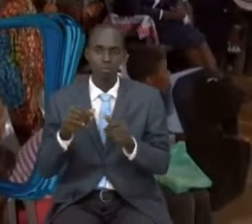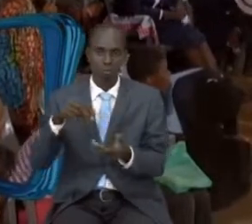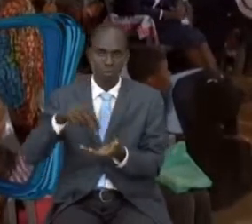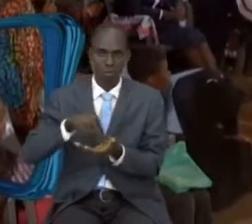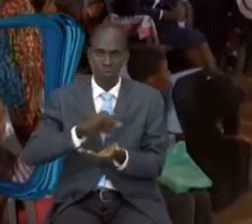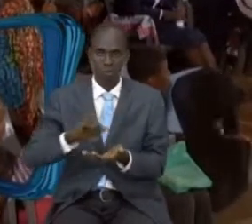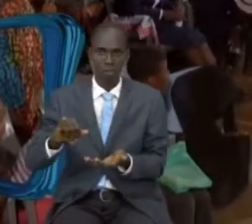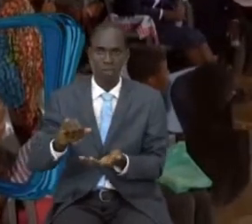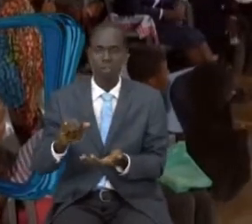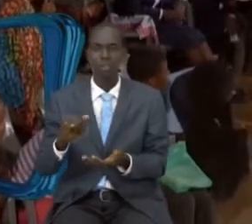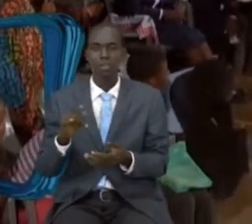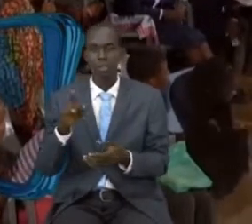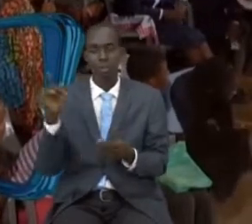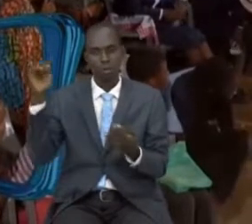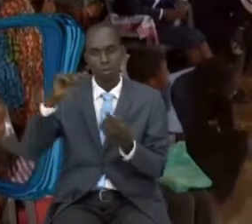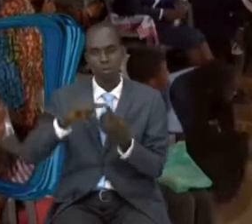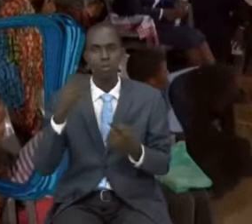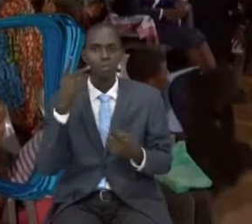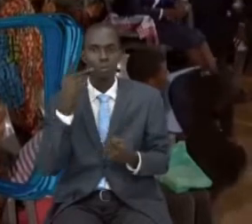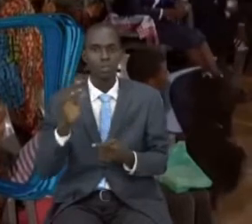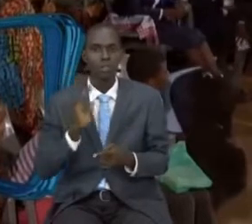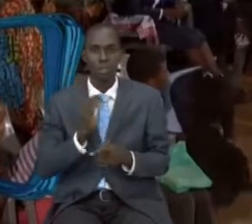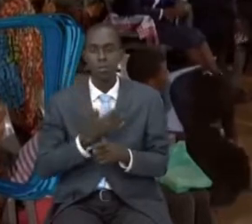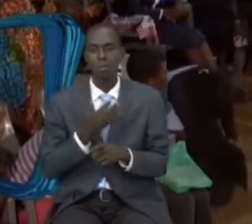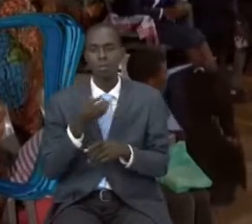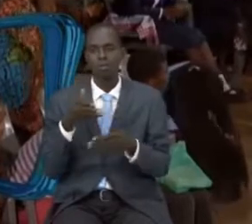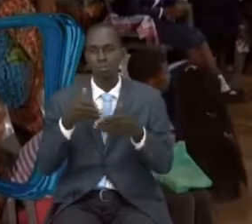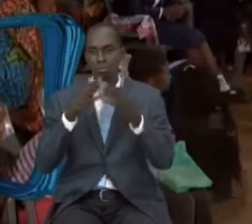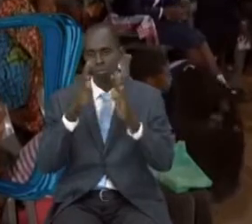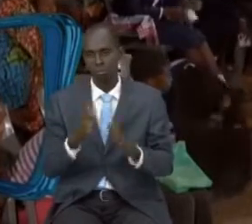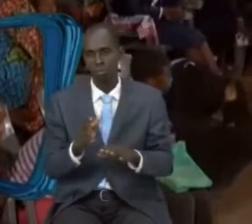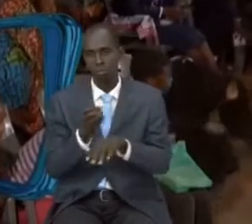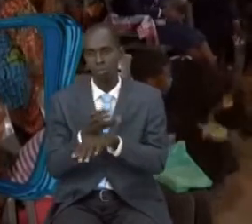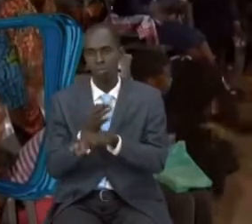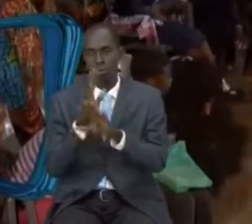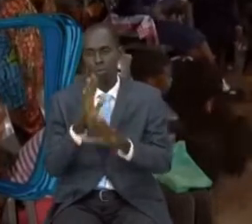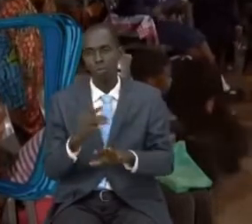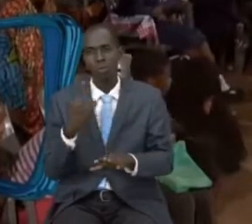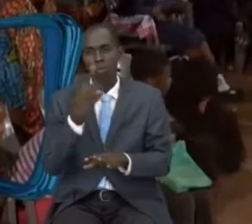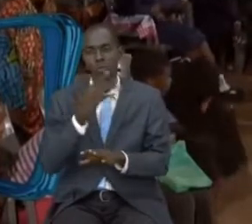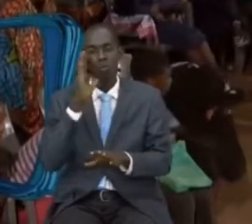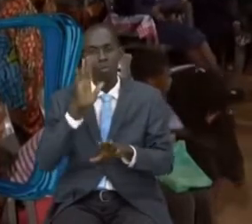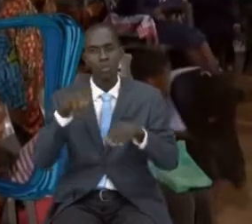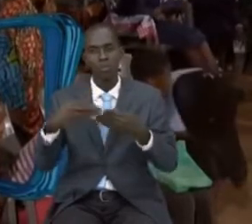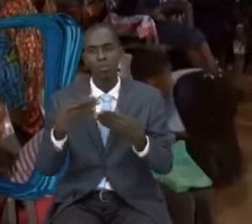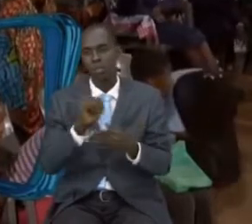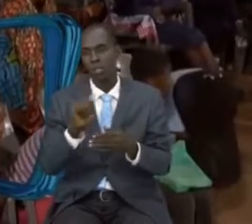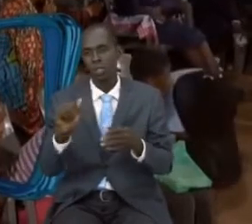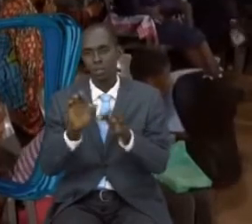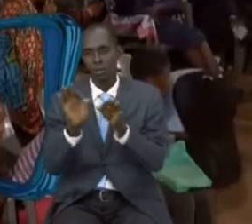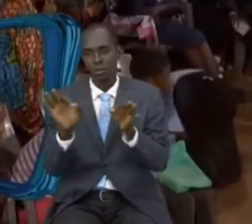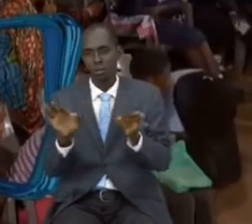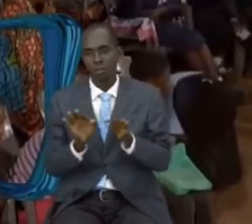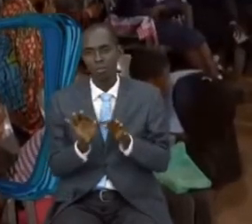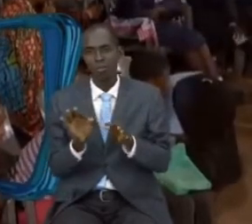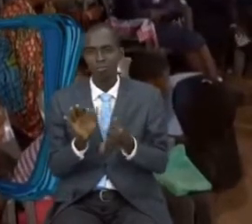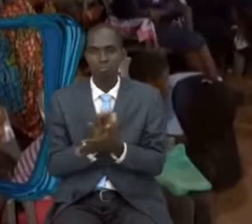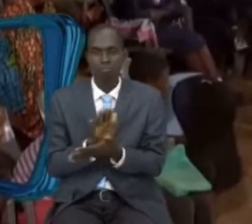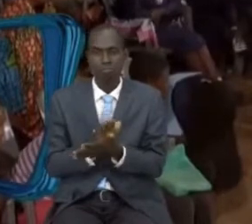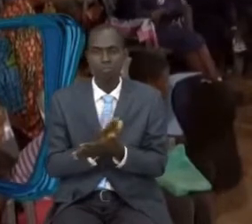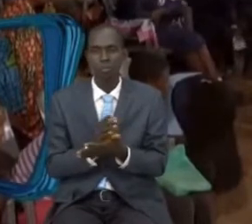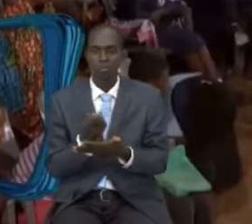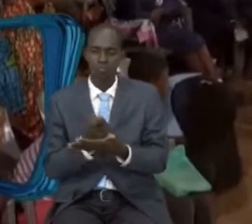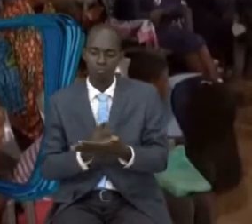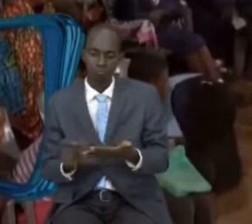give you the thing to feel. Now you are in the kingdom. faithfully and